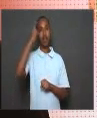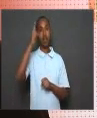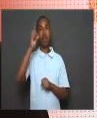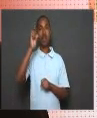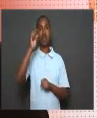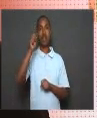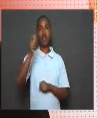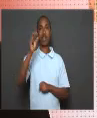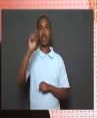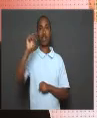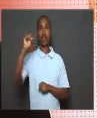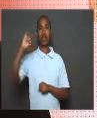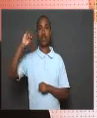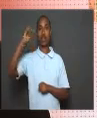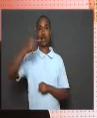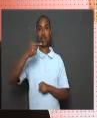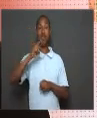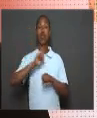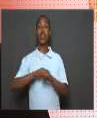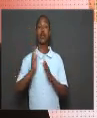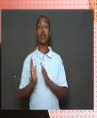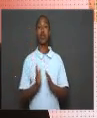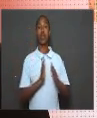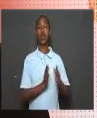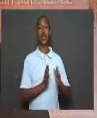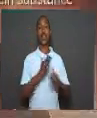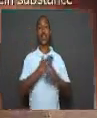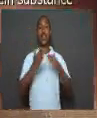the preparatory stages of leather production.